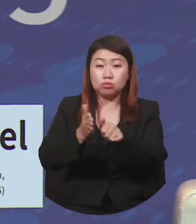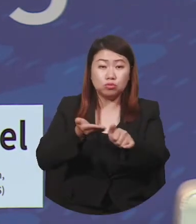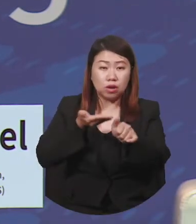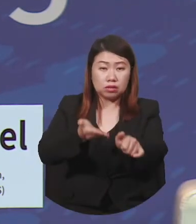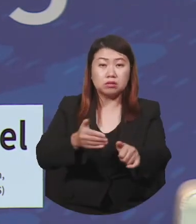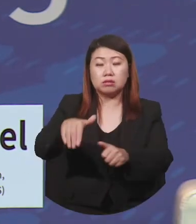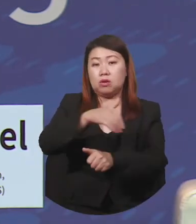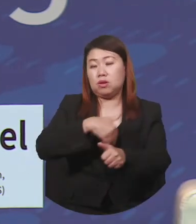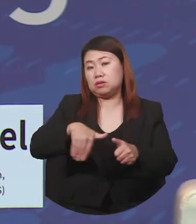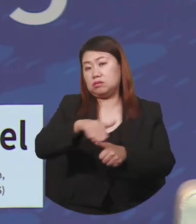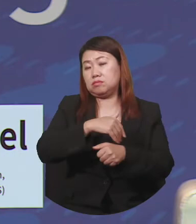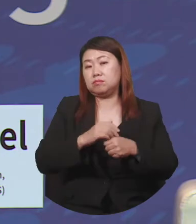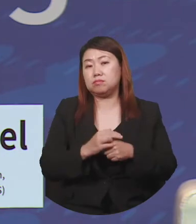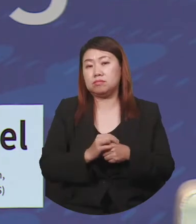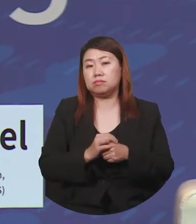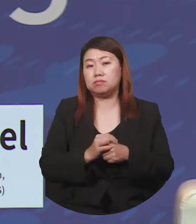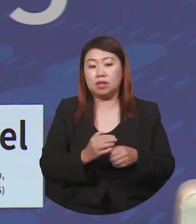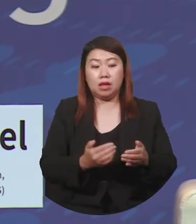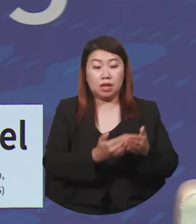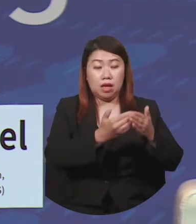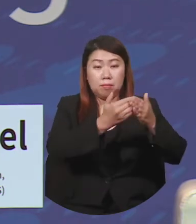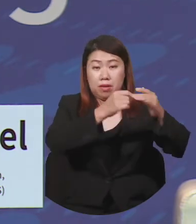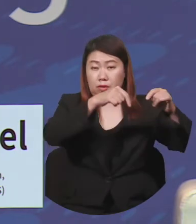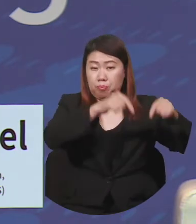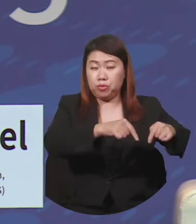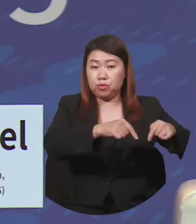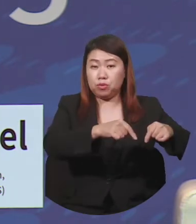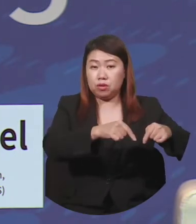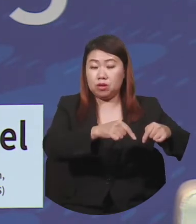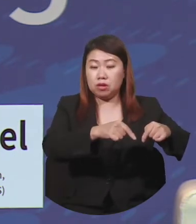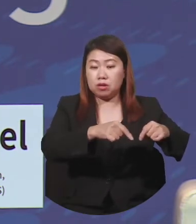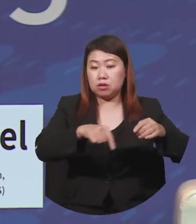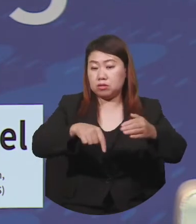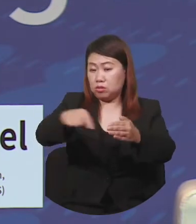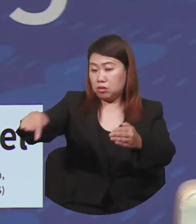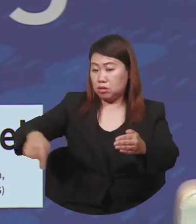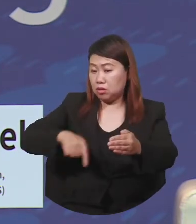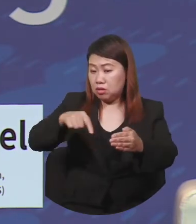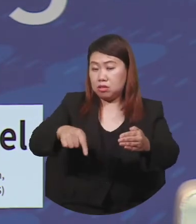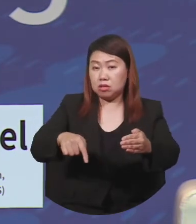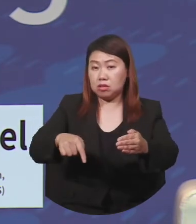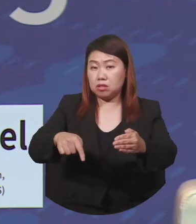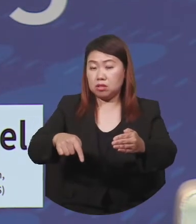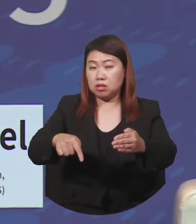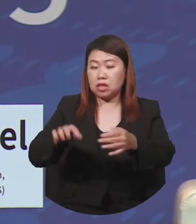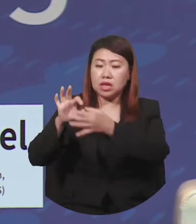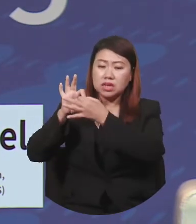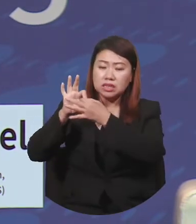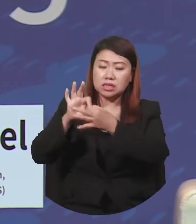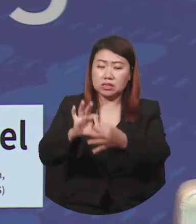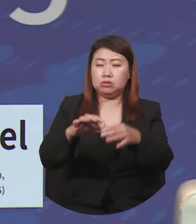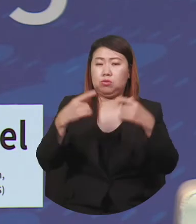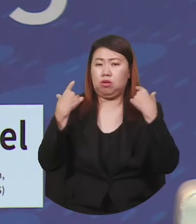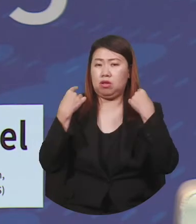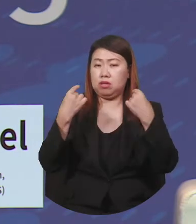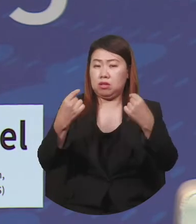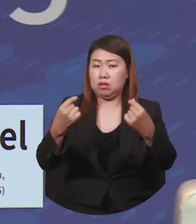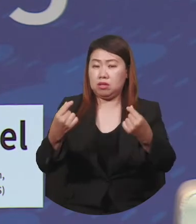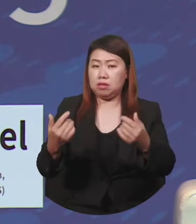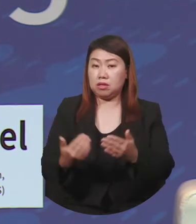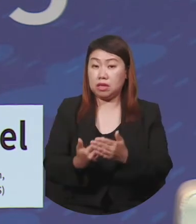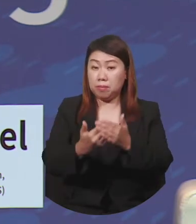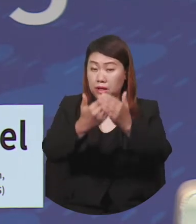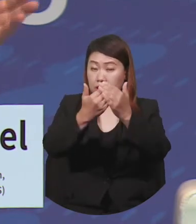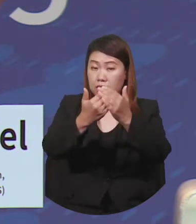cooperation, we used to have this kind of policy coherence for sustainable development discussion that other policy